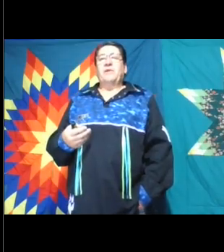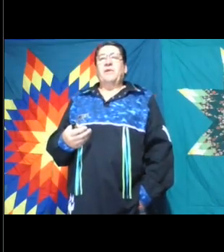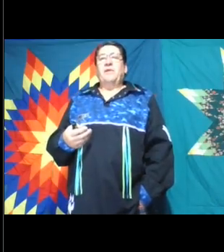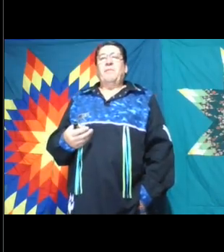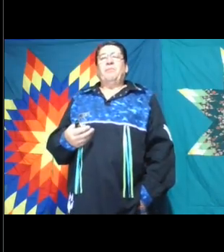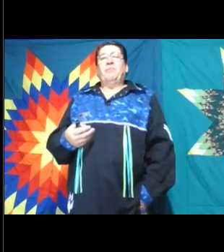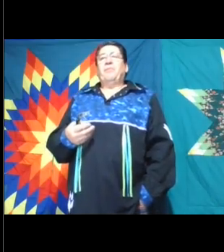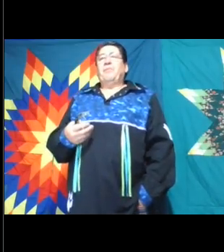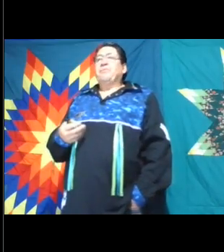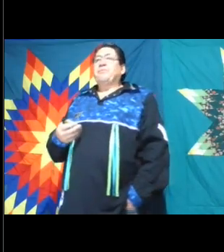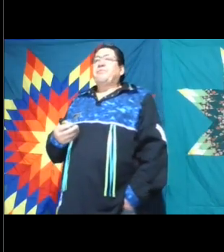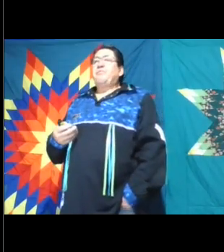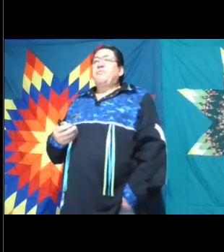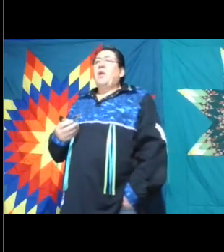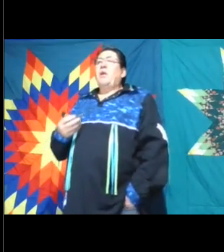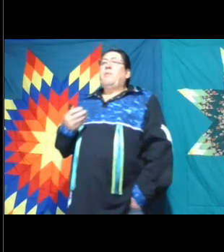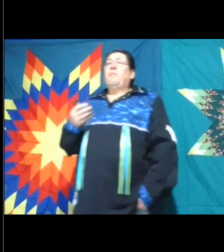colleagues.